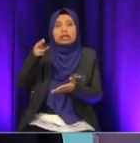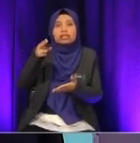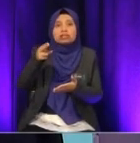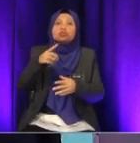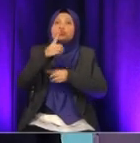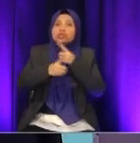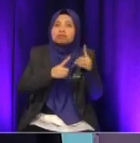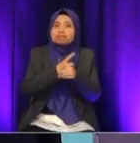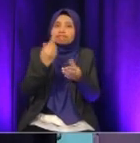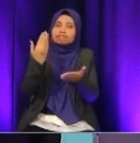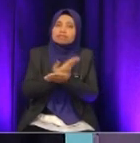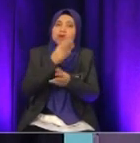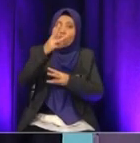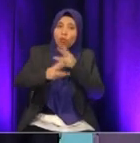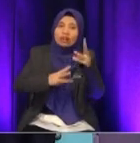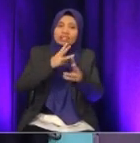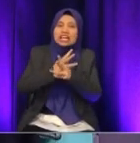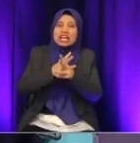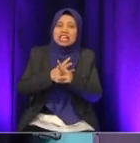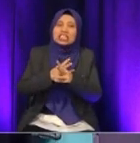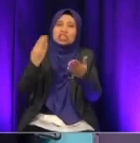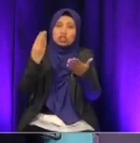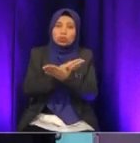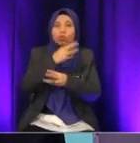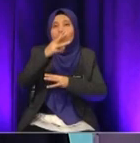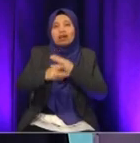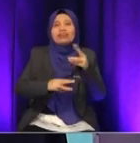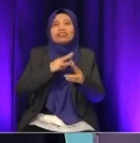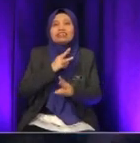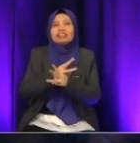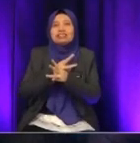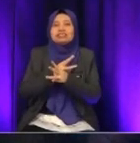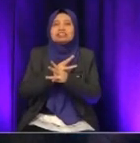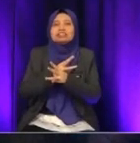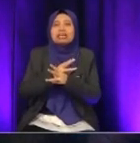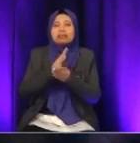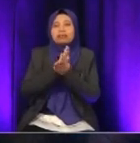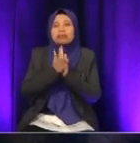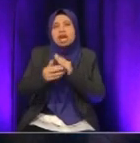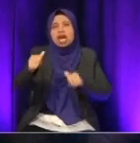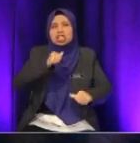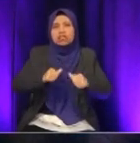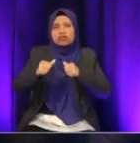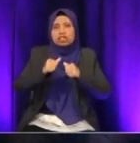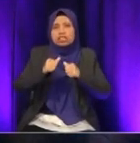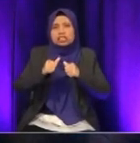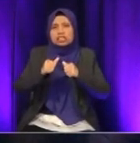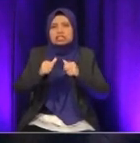world aside from their circle. Mm-hmm. But apart from all, right, my favorite volunteering activity is